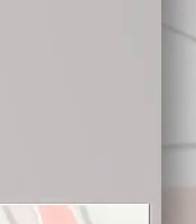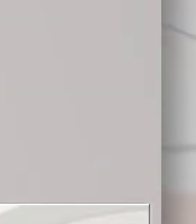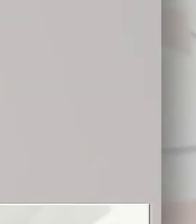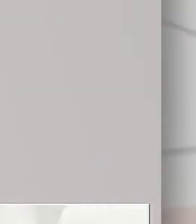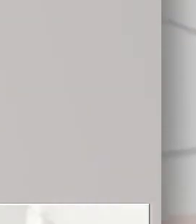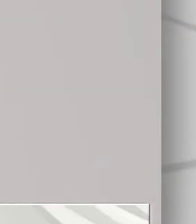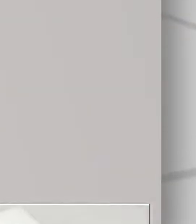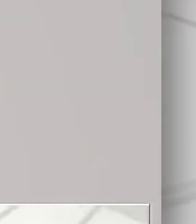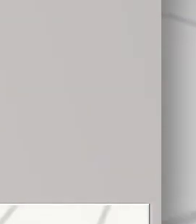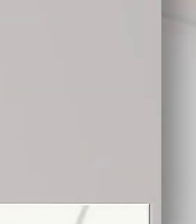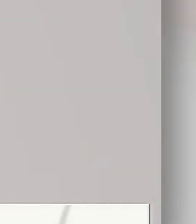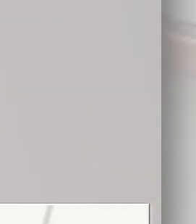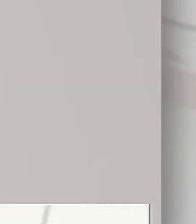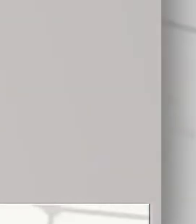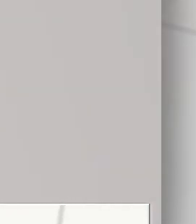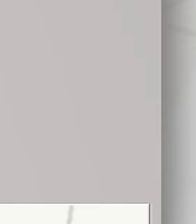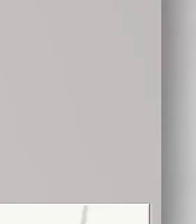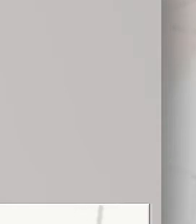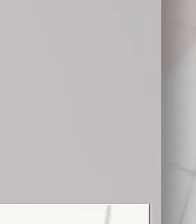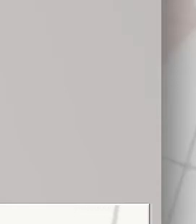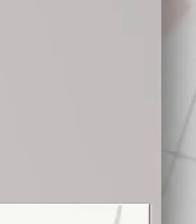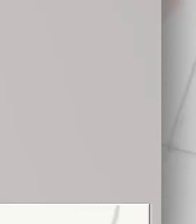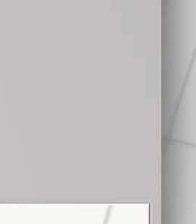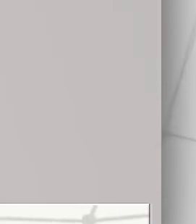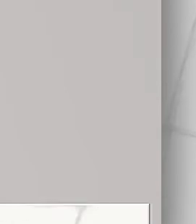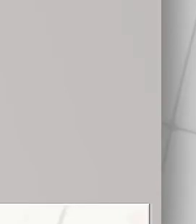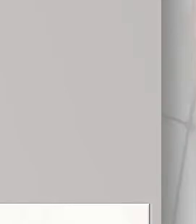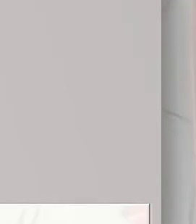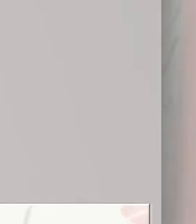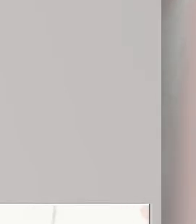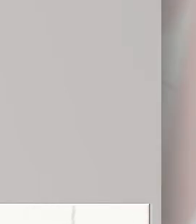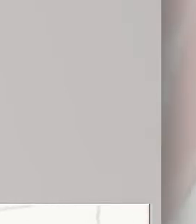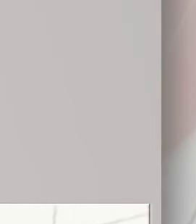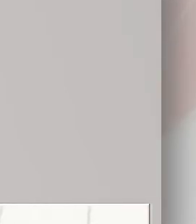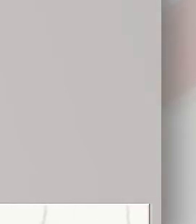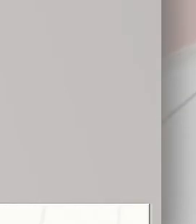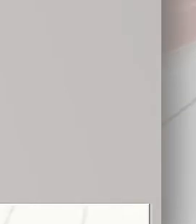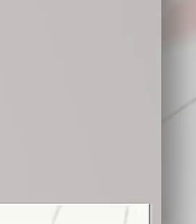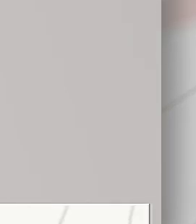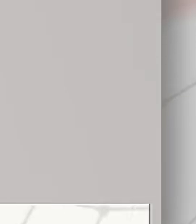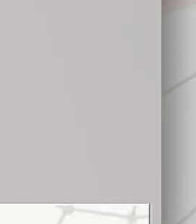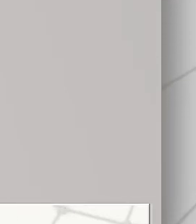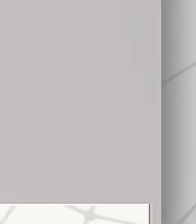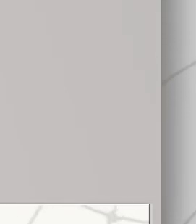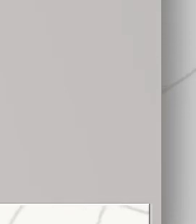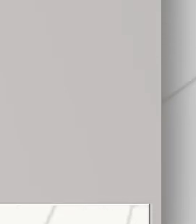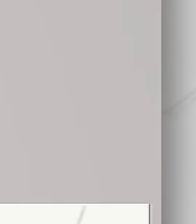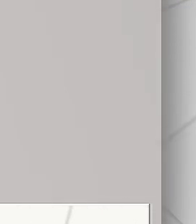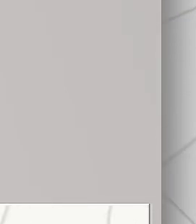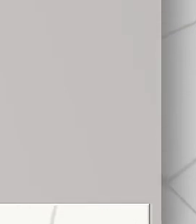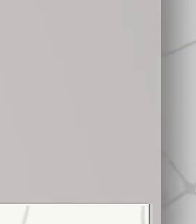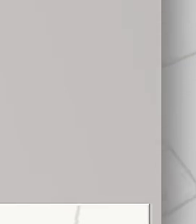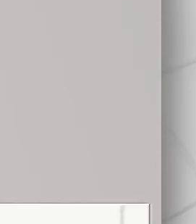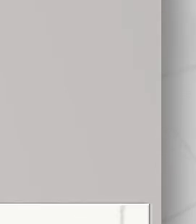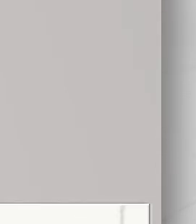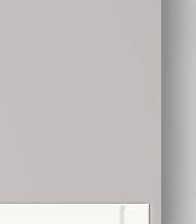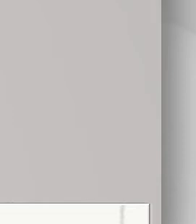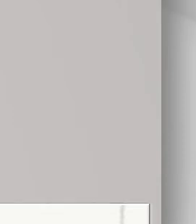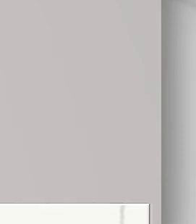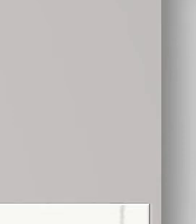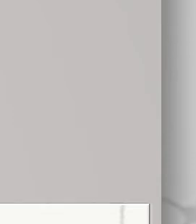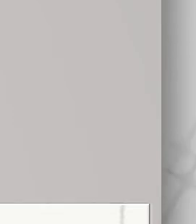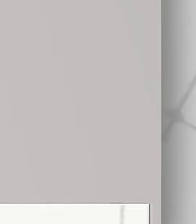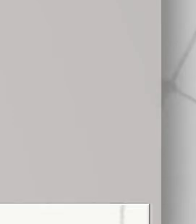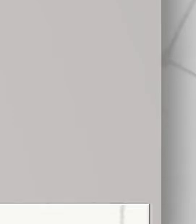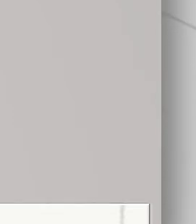Chege and Beth Wangeshi, directors of Testimony Enterprises Limited. The court imposed a 4-year jail term on each if they